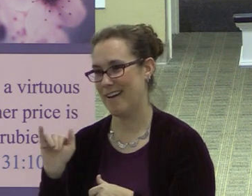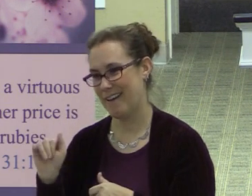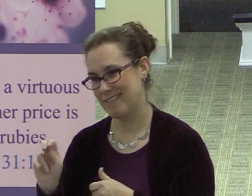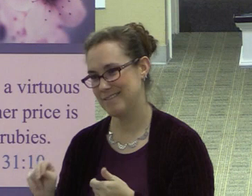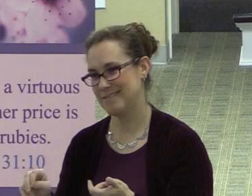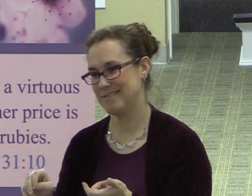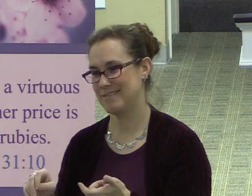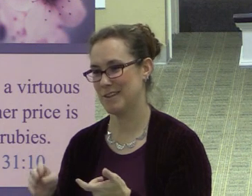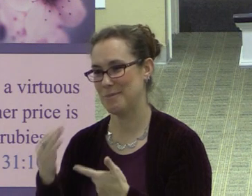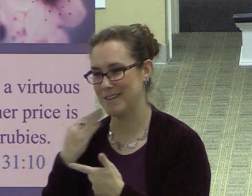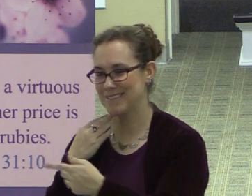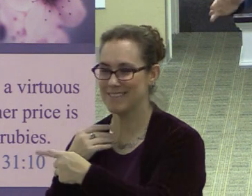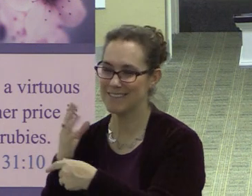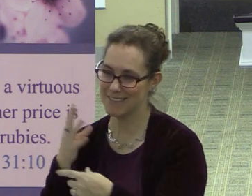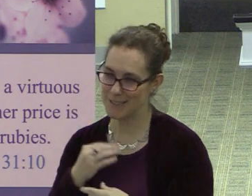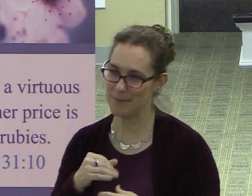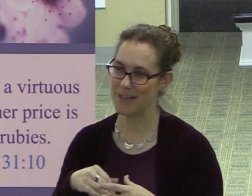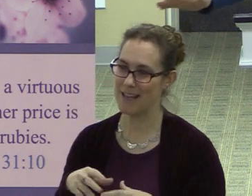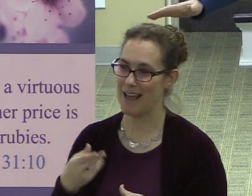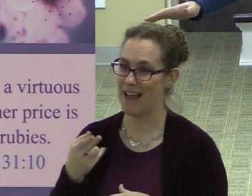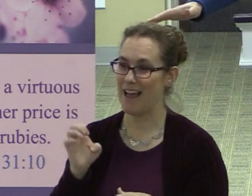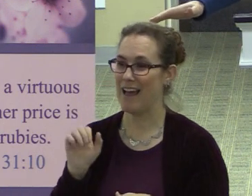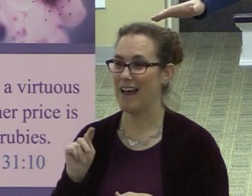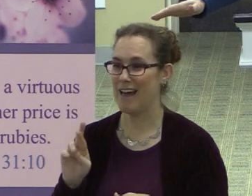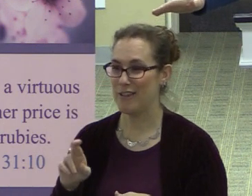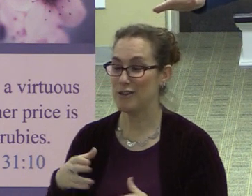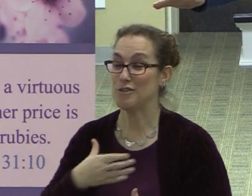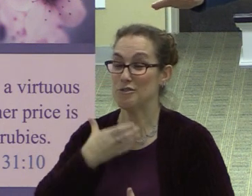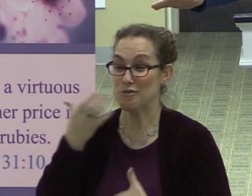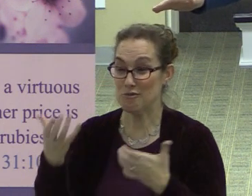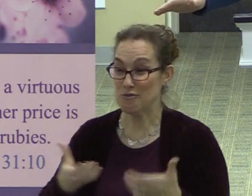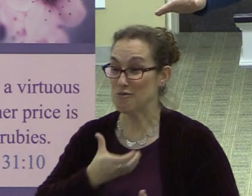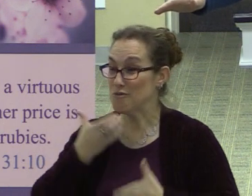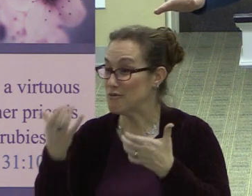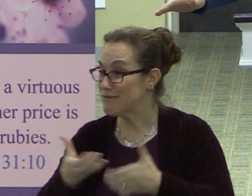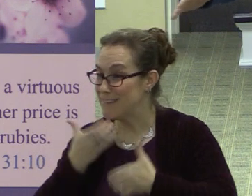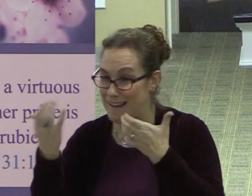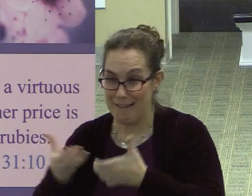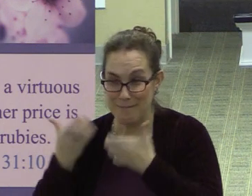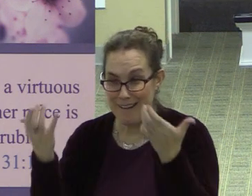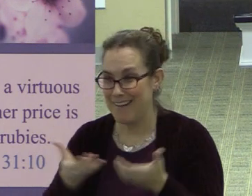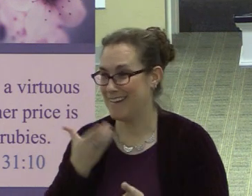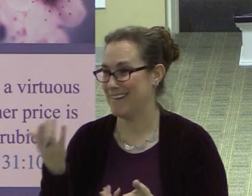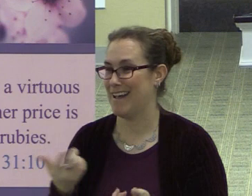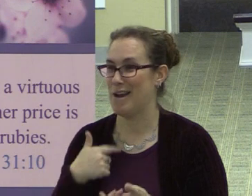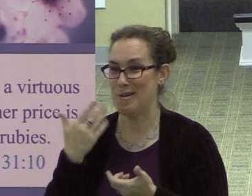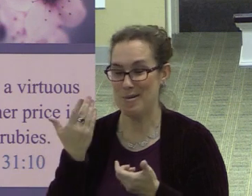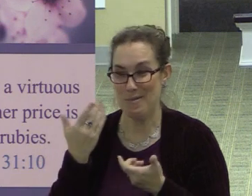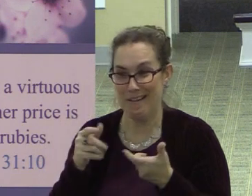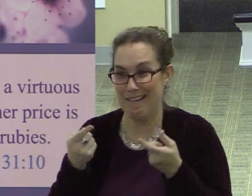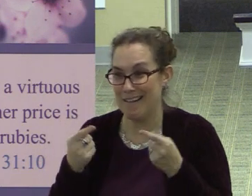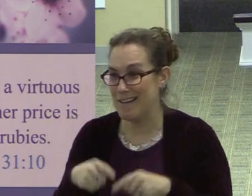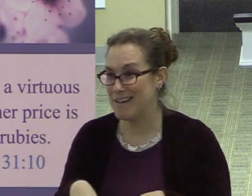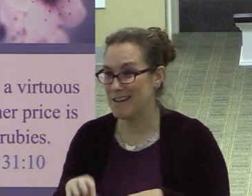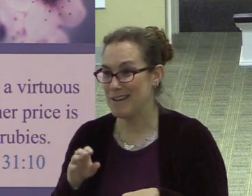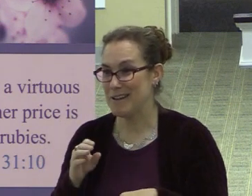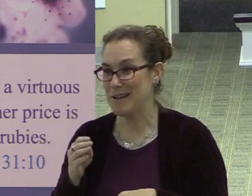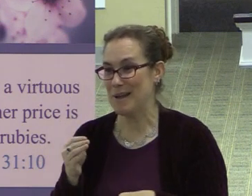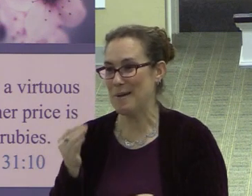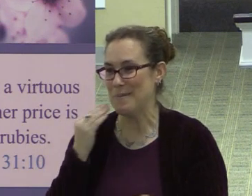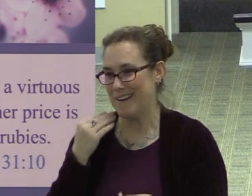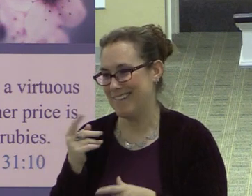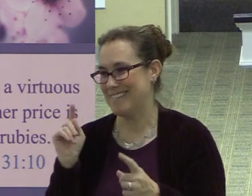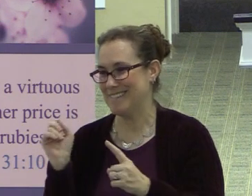sudden, I hear Heather screaming her head off. I mean, as loud as she can scream. I have no idea what took place. Marianne jumps up and goes back